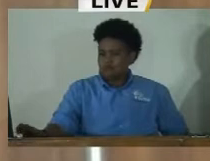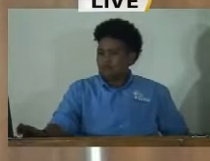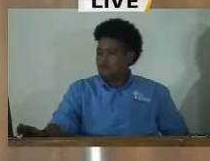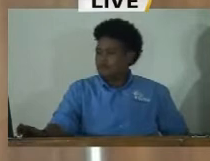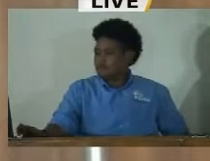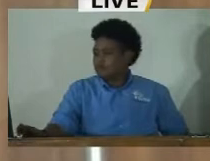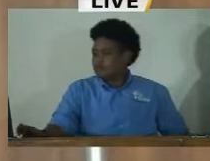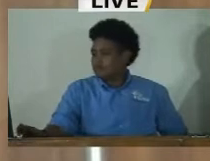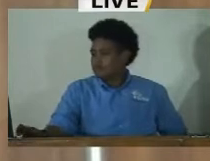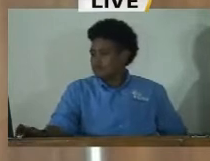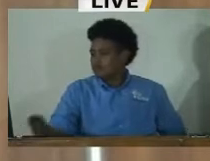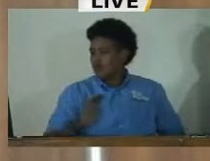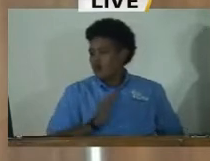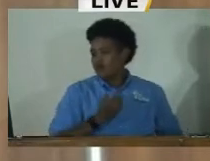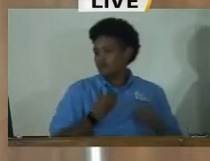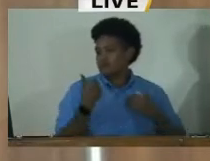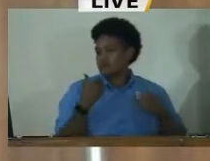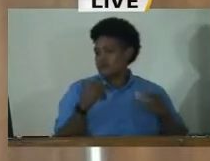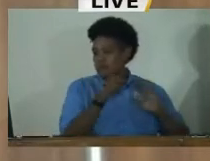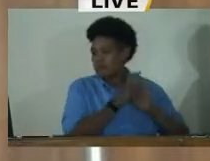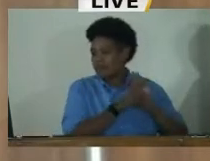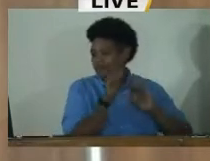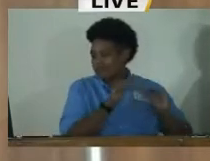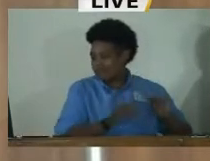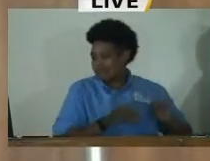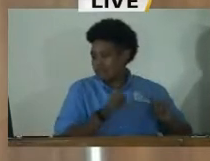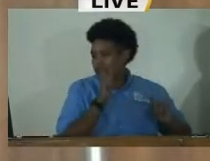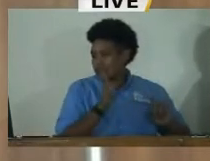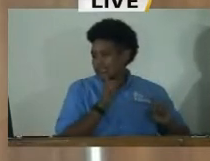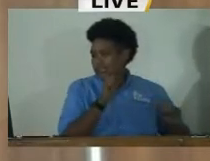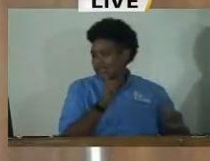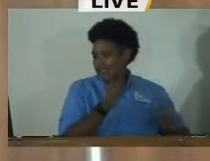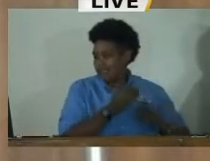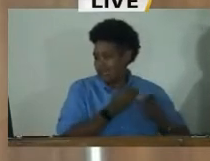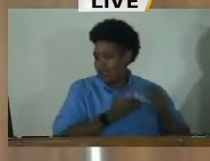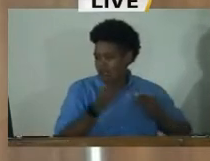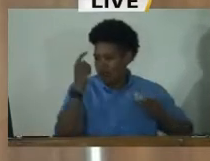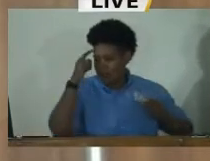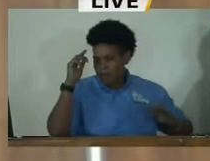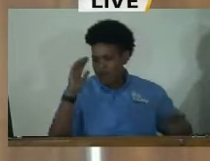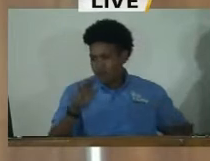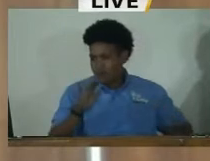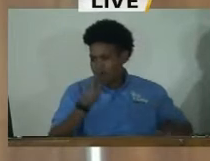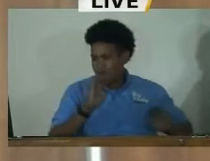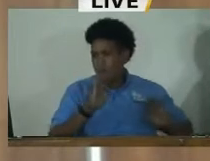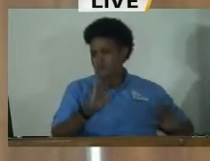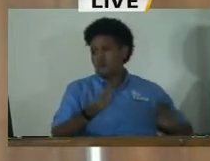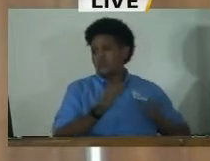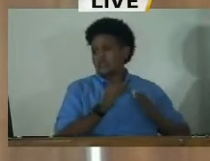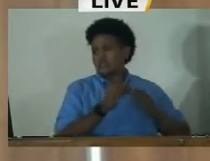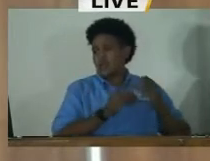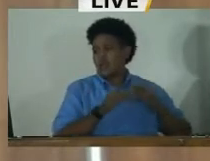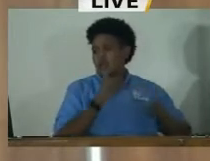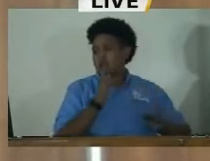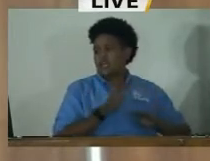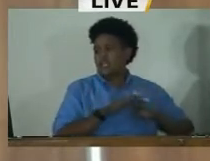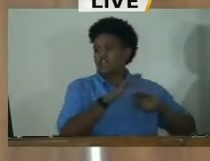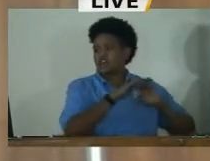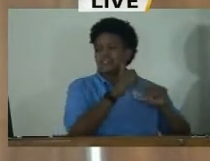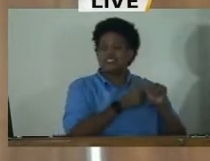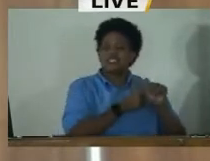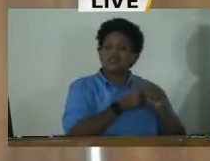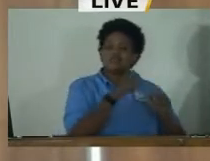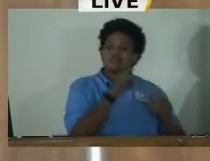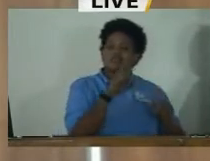economic climate and mindset that will grow the Jamaican economy in a way that increases the per capita income for all